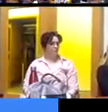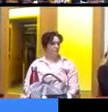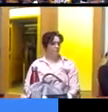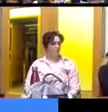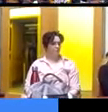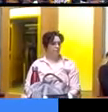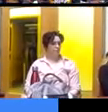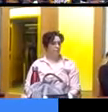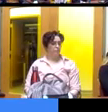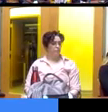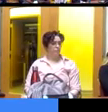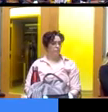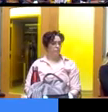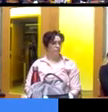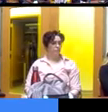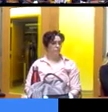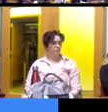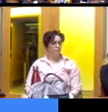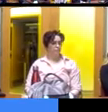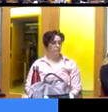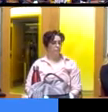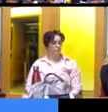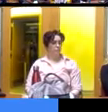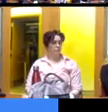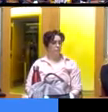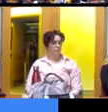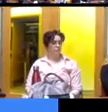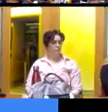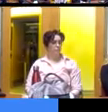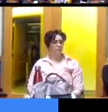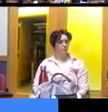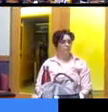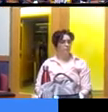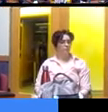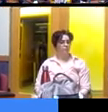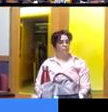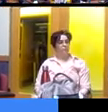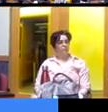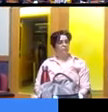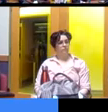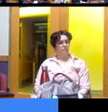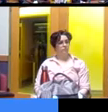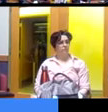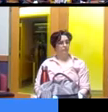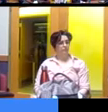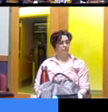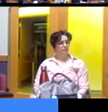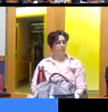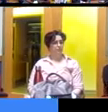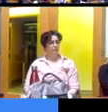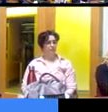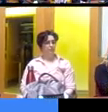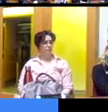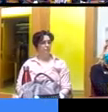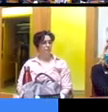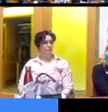Awesome. Thank you. And then I just wanted to put a plug in for after an appointment. I think whether